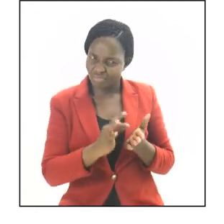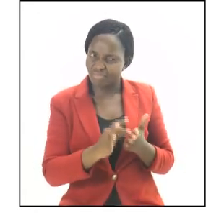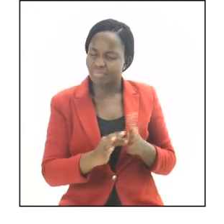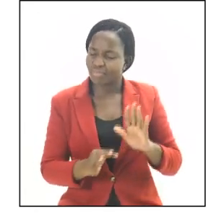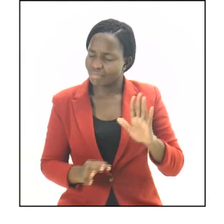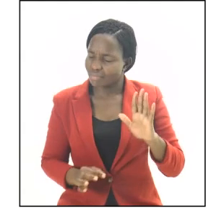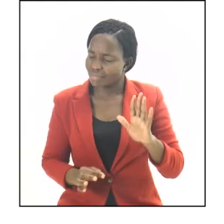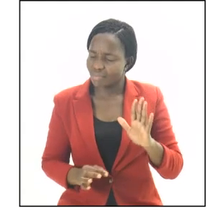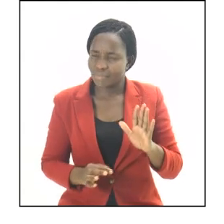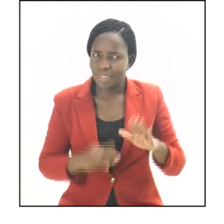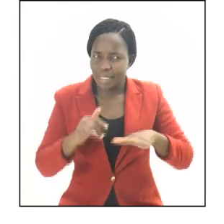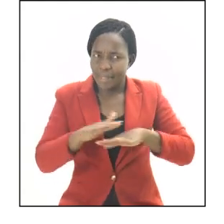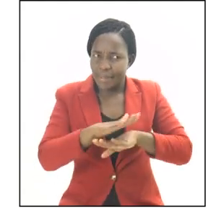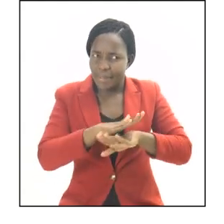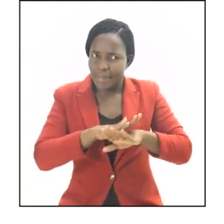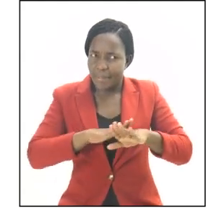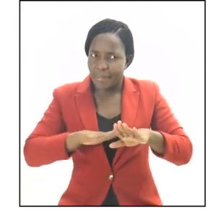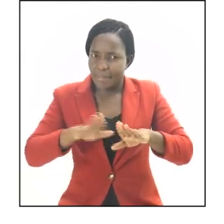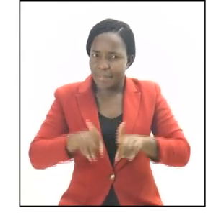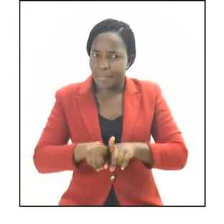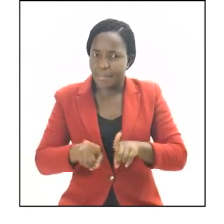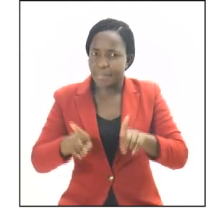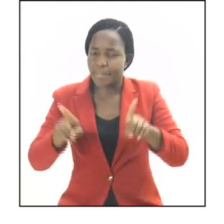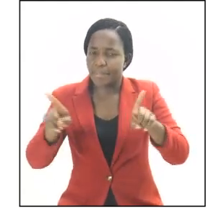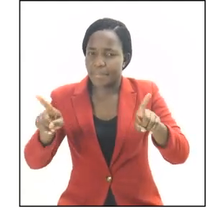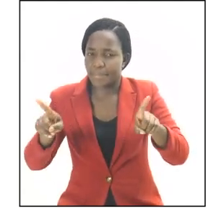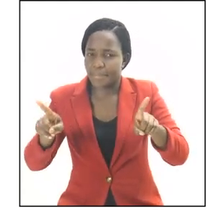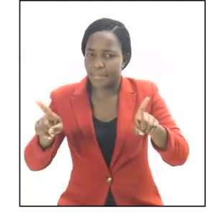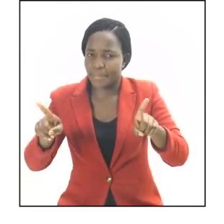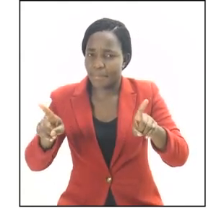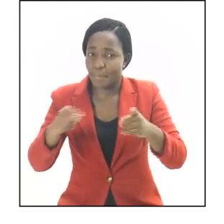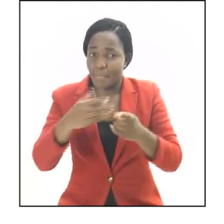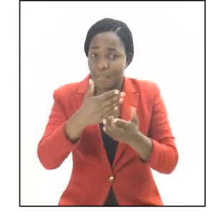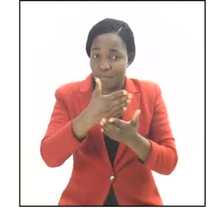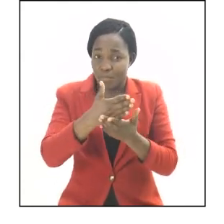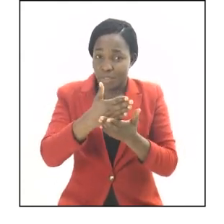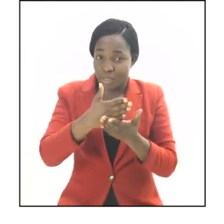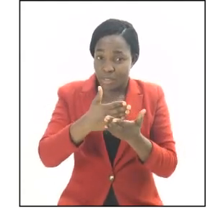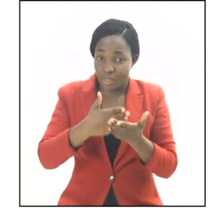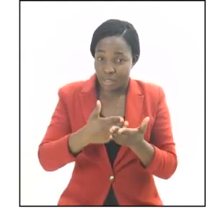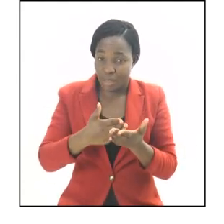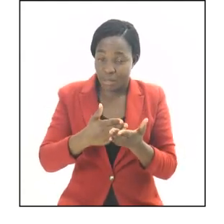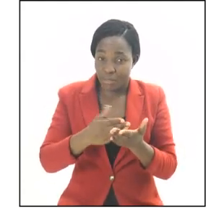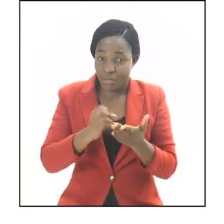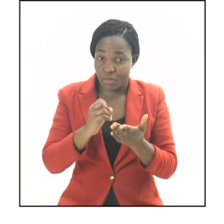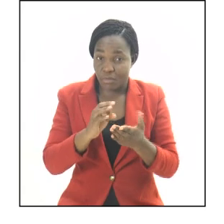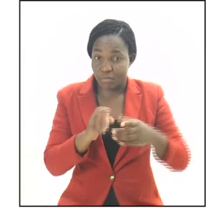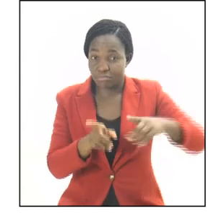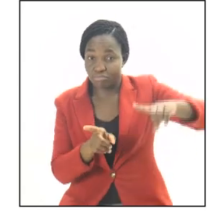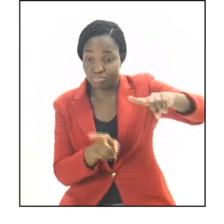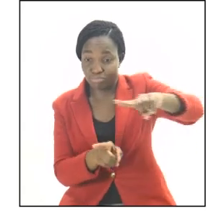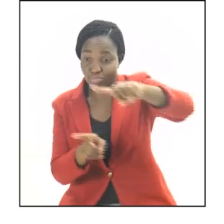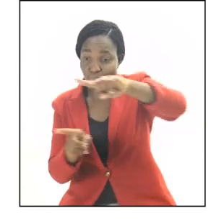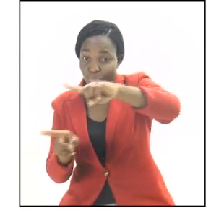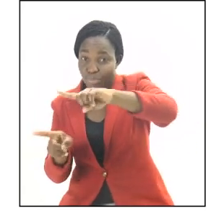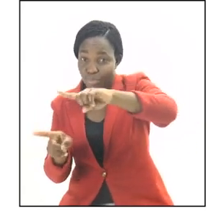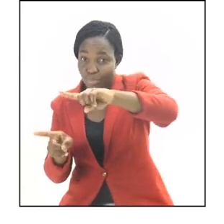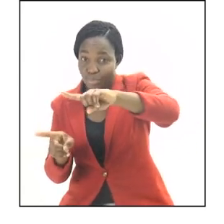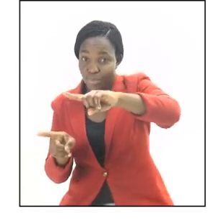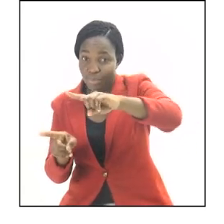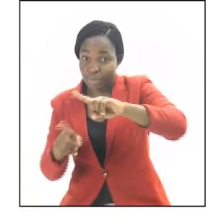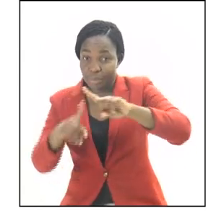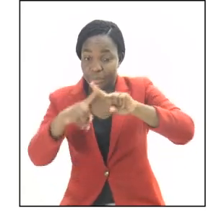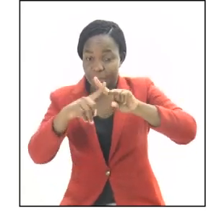again. The area of a trapezium is half of sum of the parallel sides times